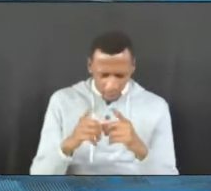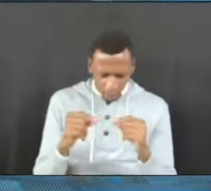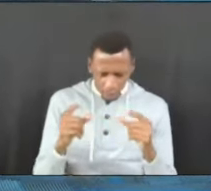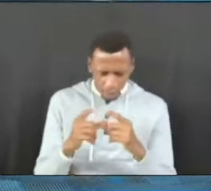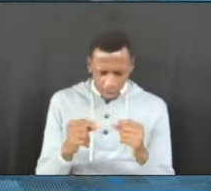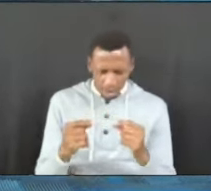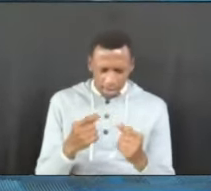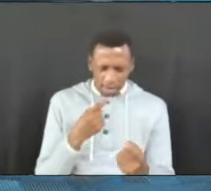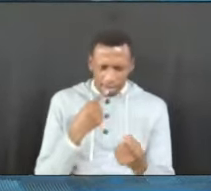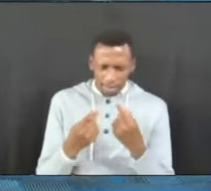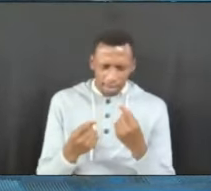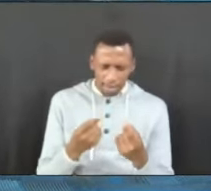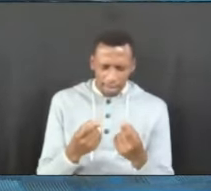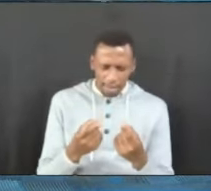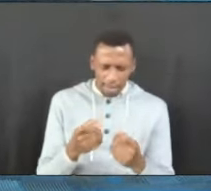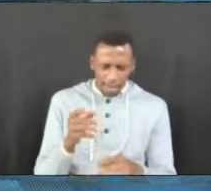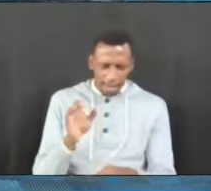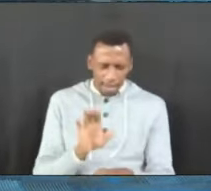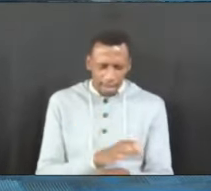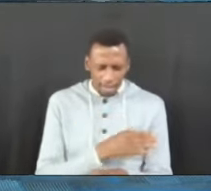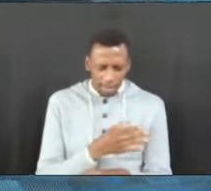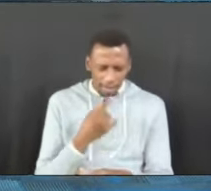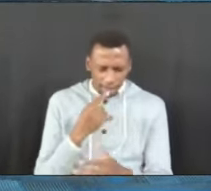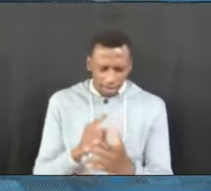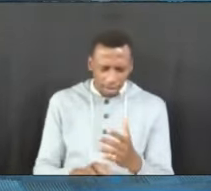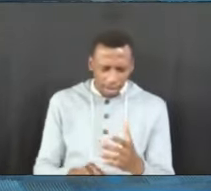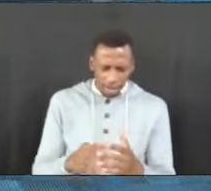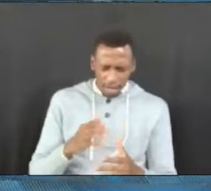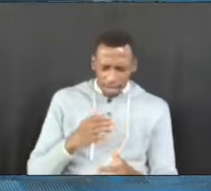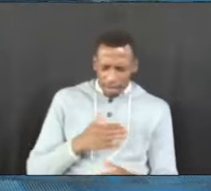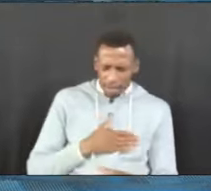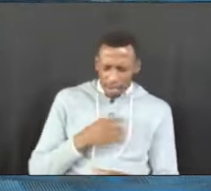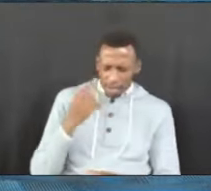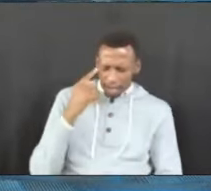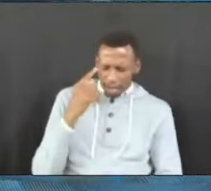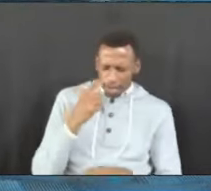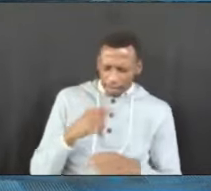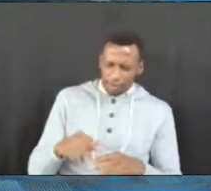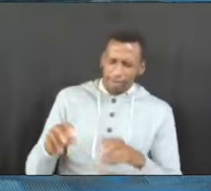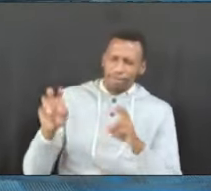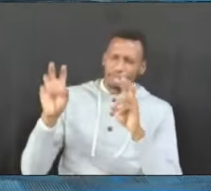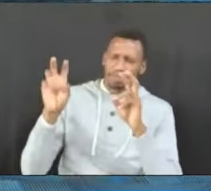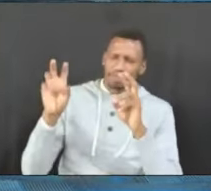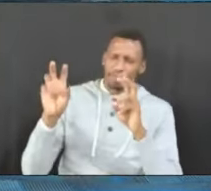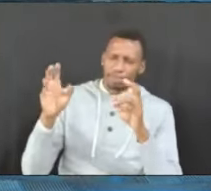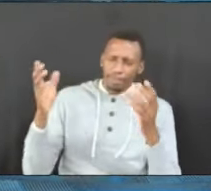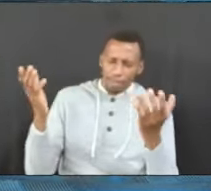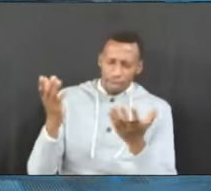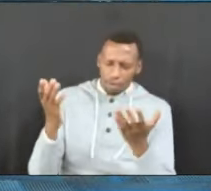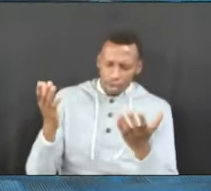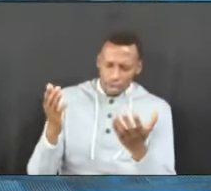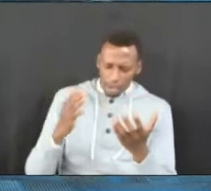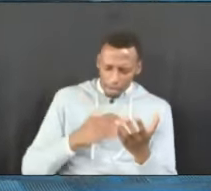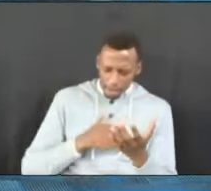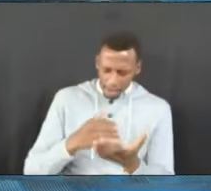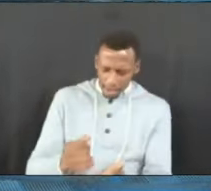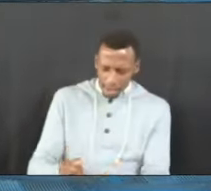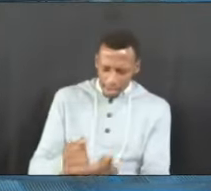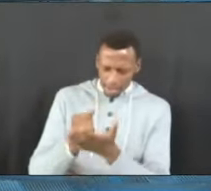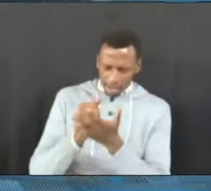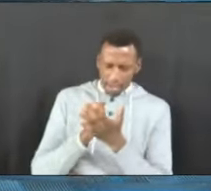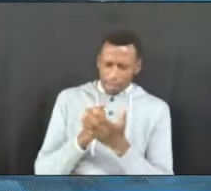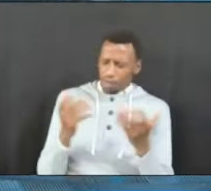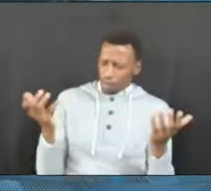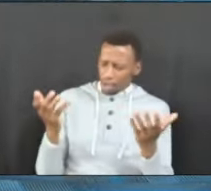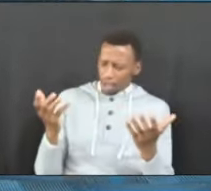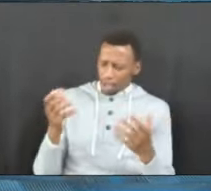the psalm, where the psalmist says, I will lift up mine eyes to the hills. From whence cometh my help? My help